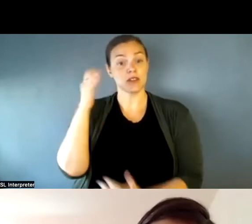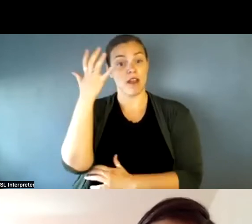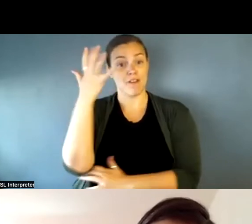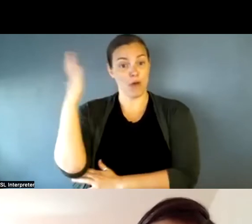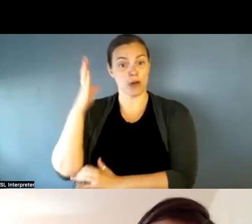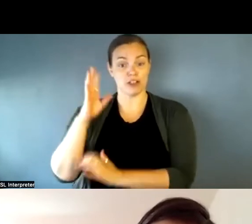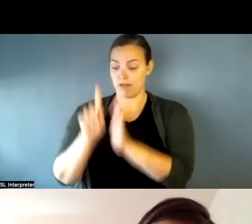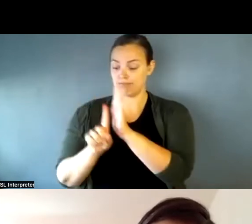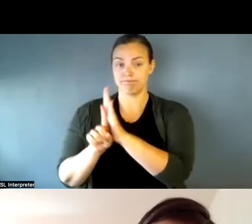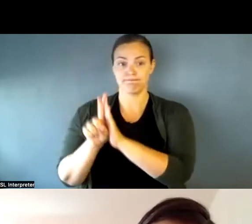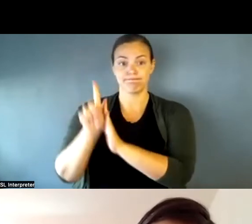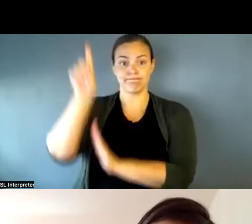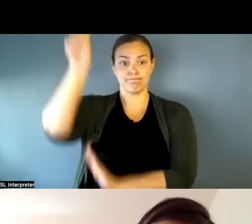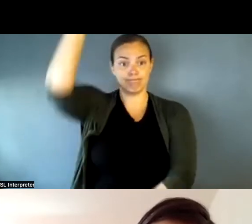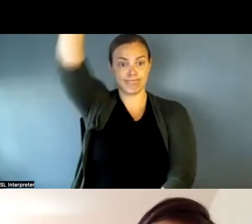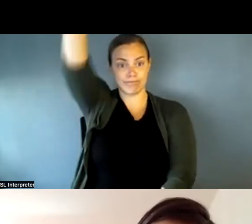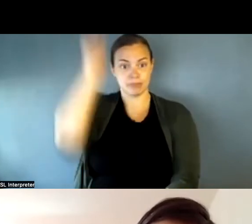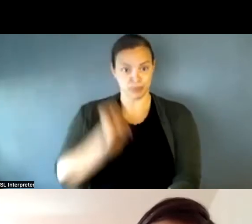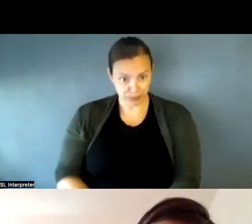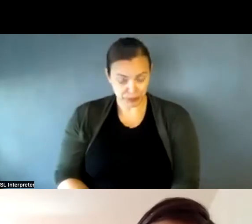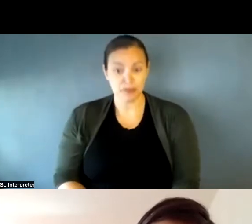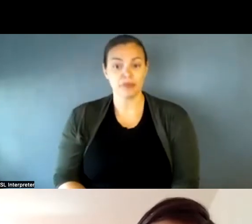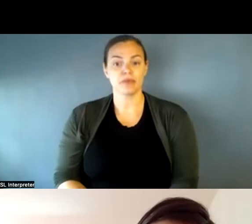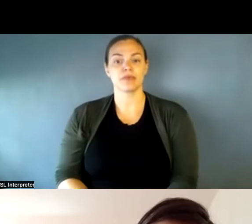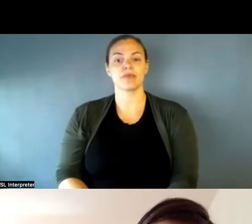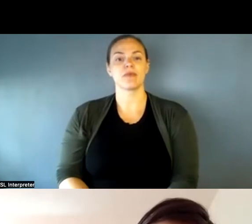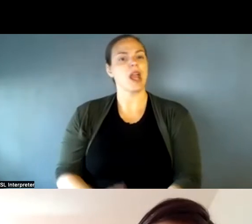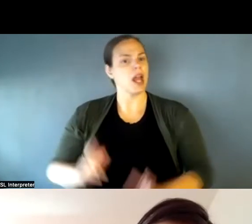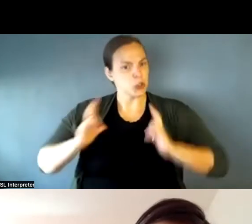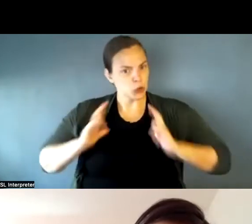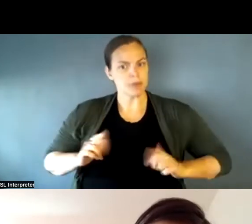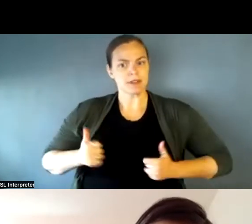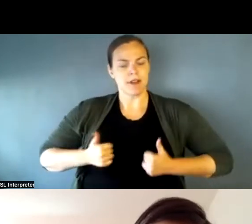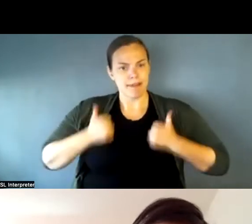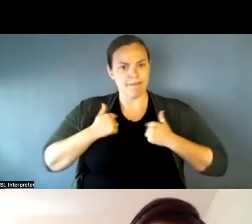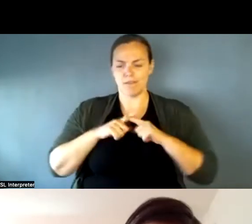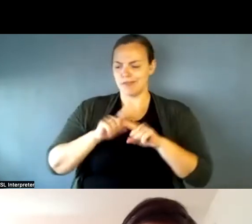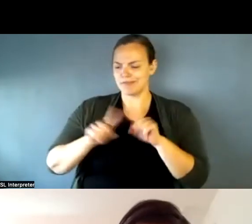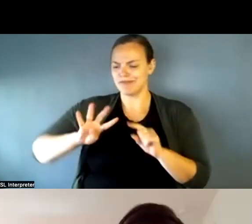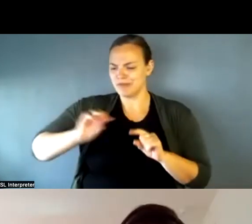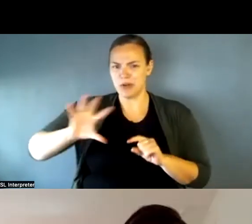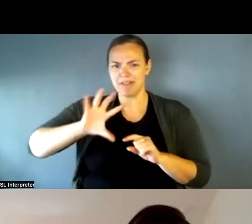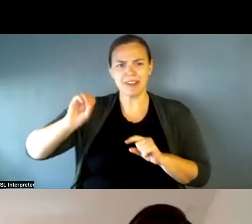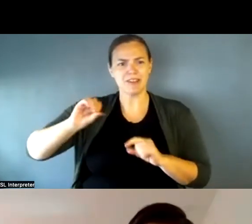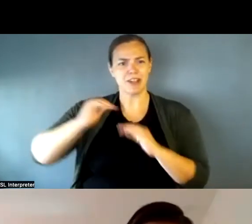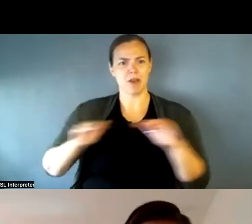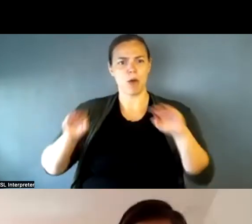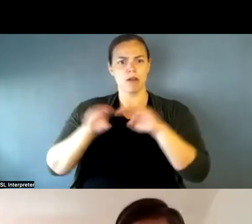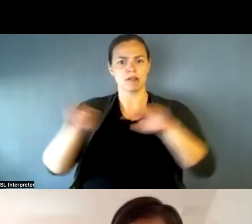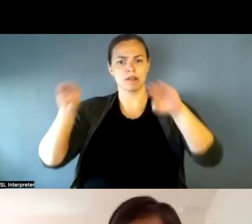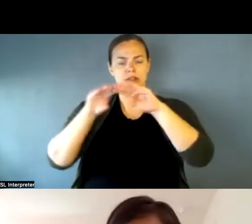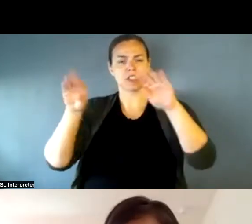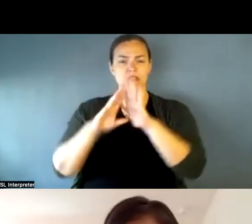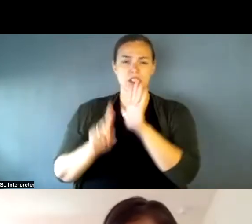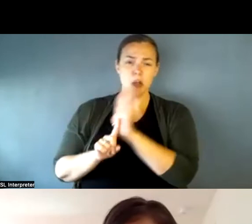And so human beings inhabit these many floors, these 40 floors, these 50 floors of this